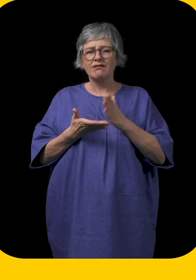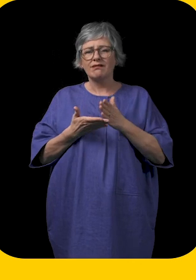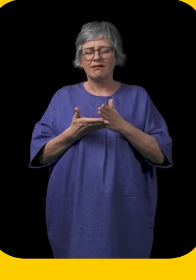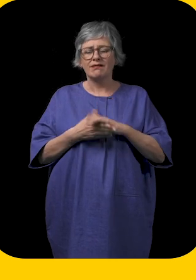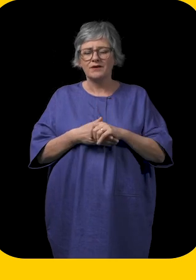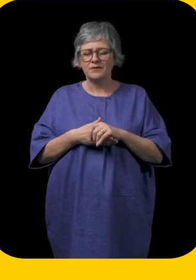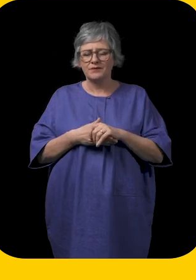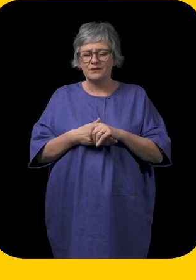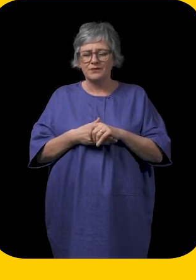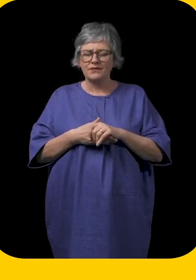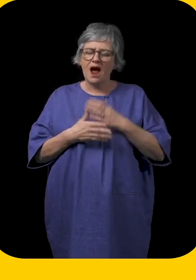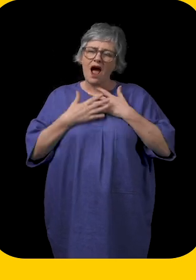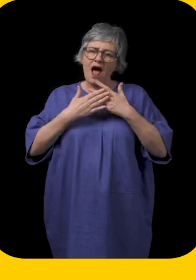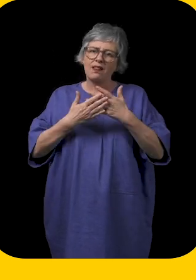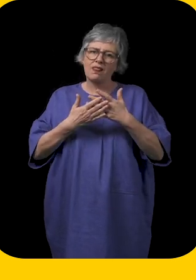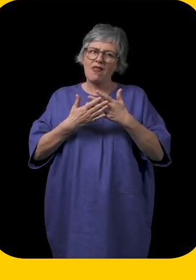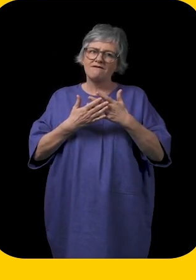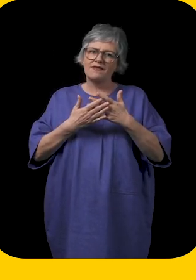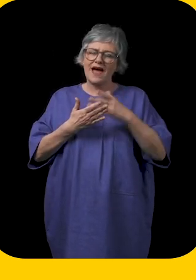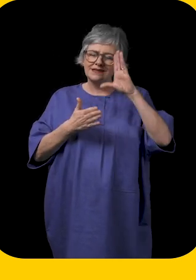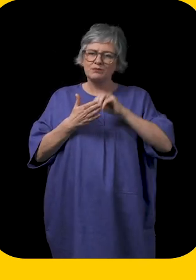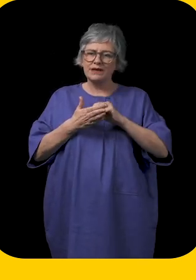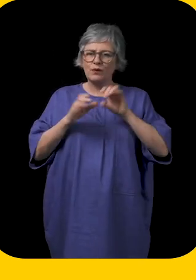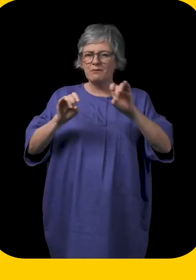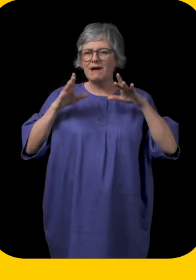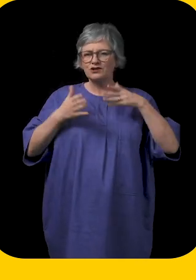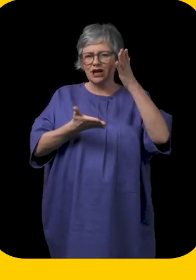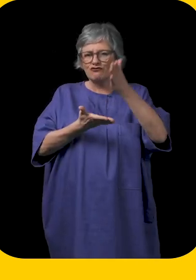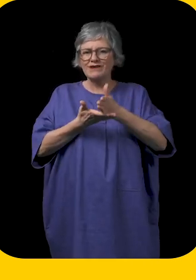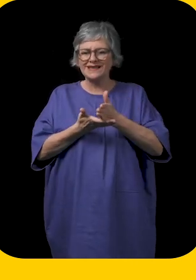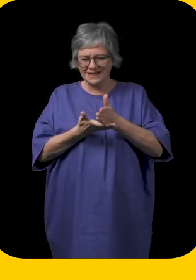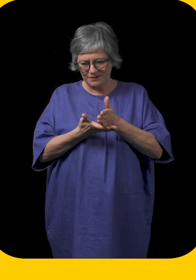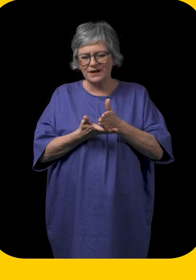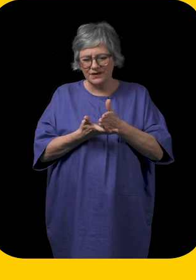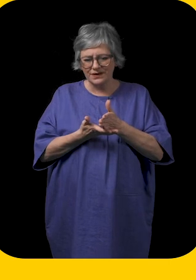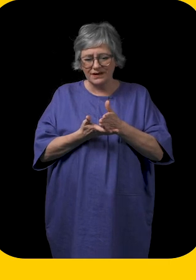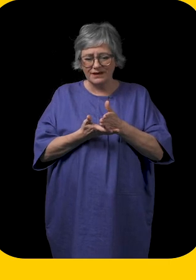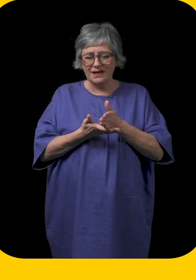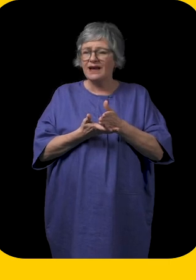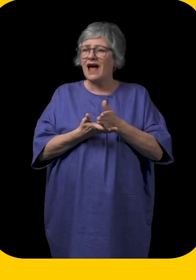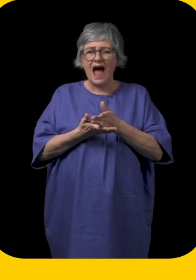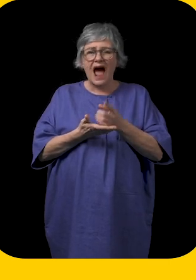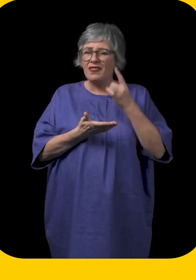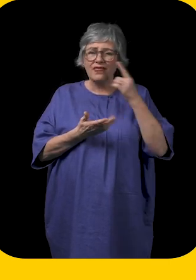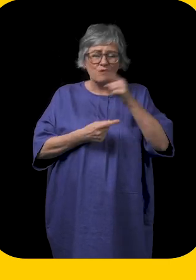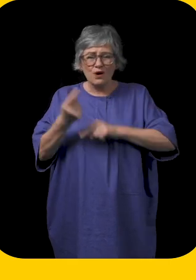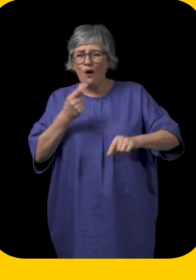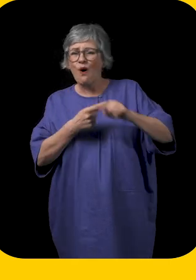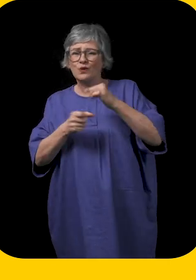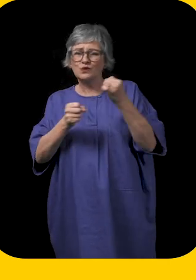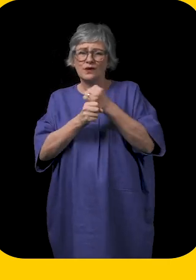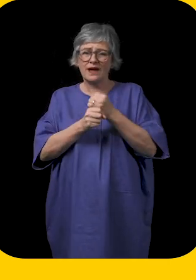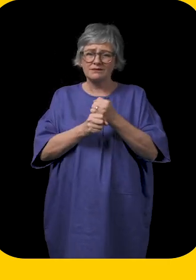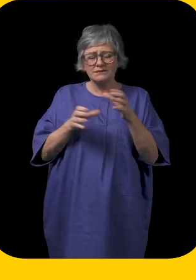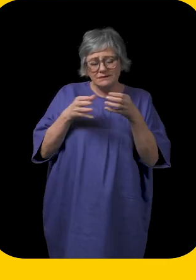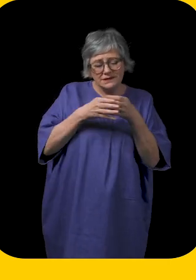really freeing and really beautiful as well. So. Mm. I really like that you experience magical realism in your life, yeah, as well. Beautiful. I